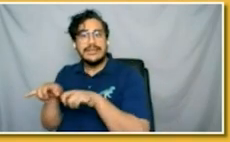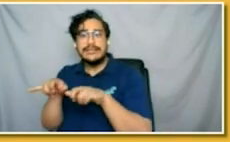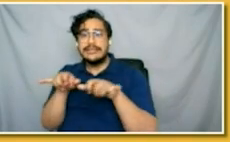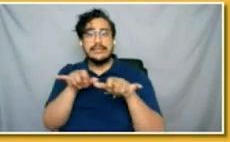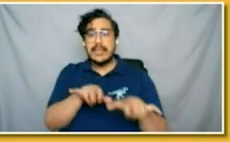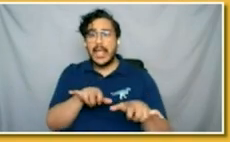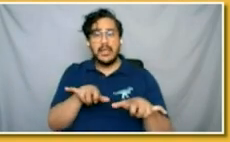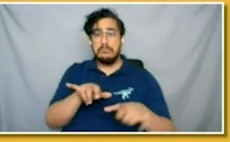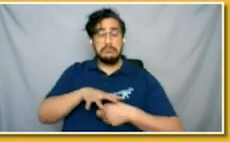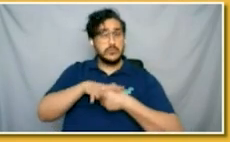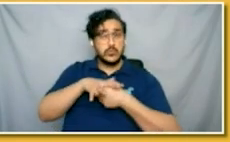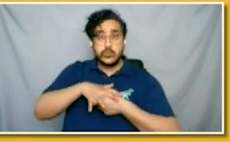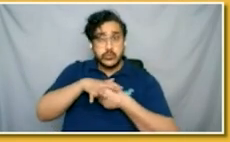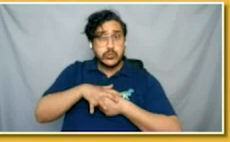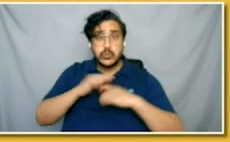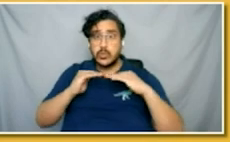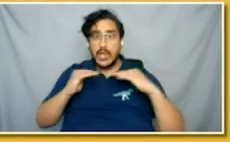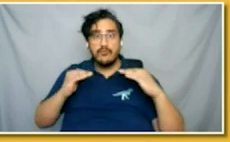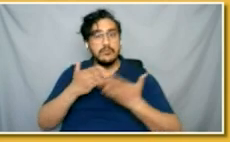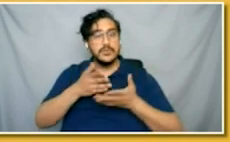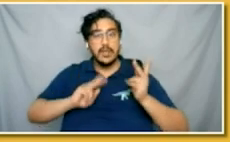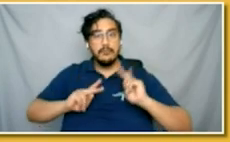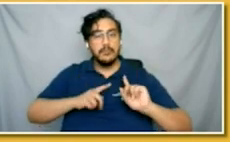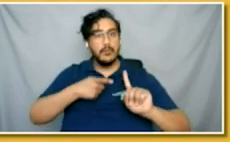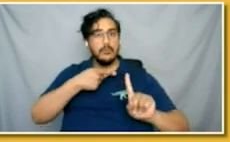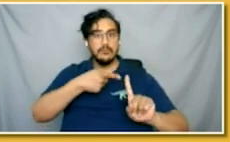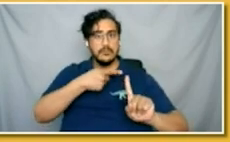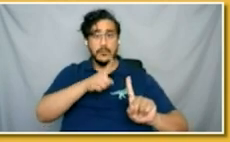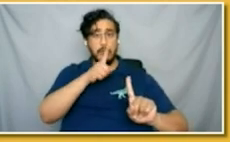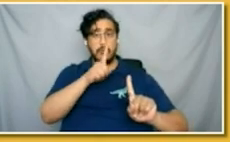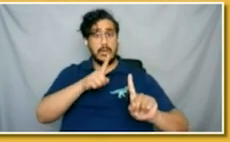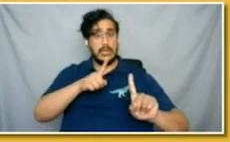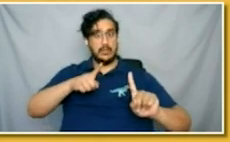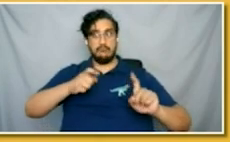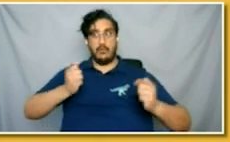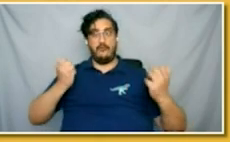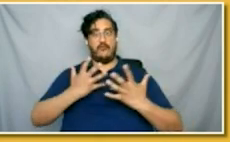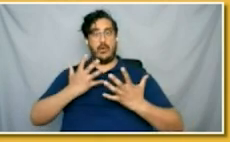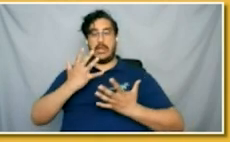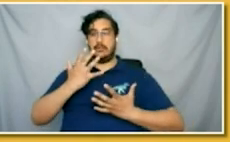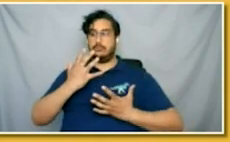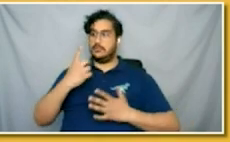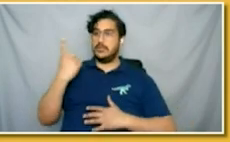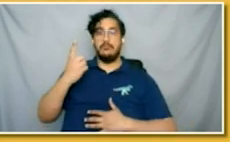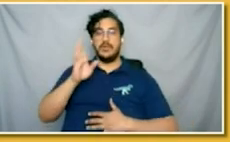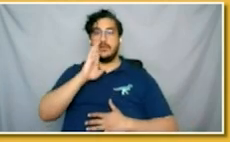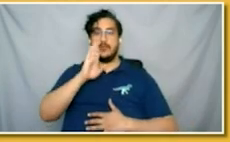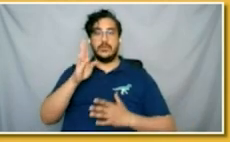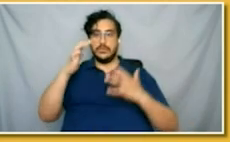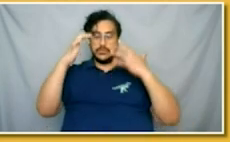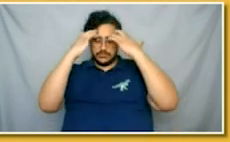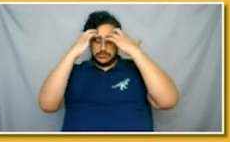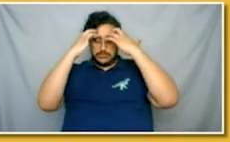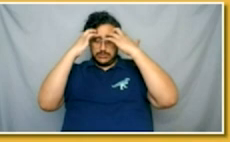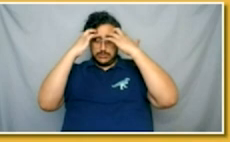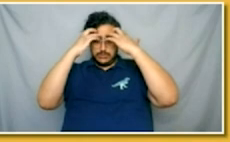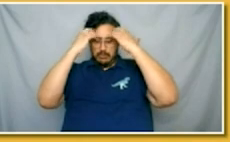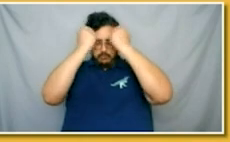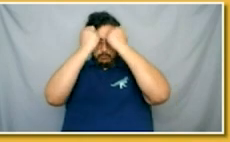know, people were afraid that somebody was going to just kind of lose it. And that's what we saw happen in the 80s and